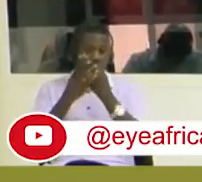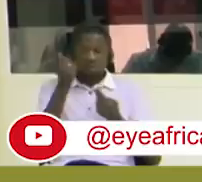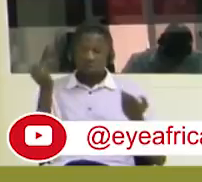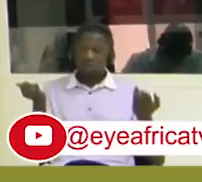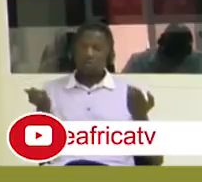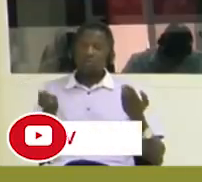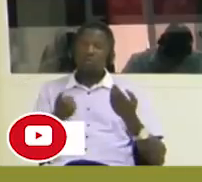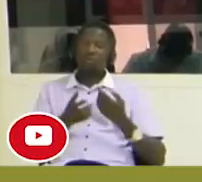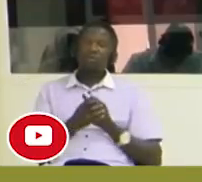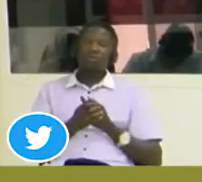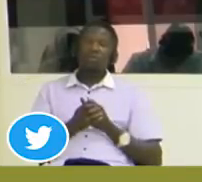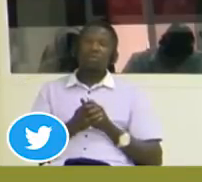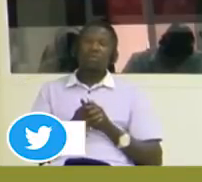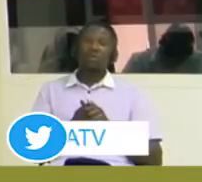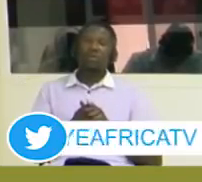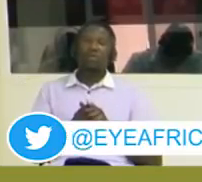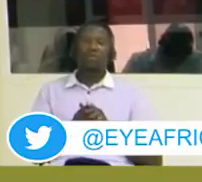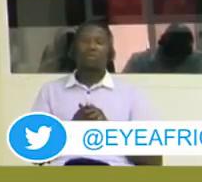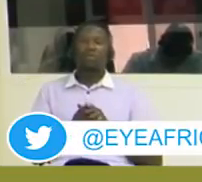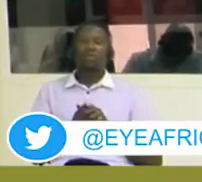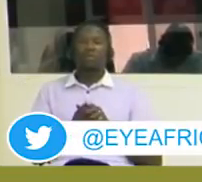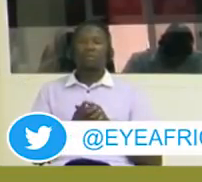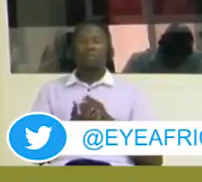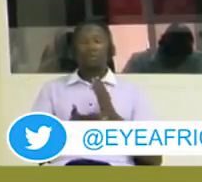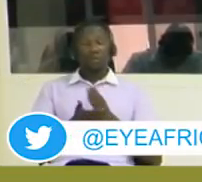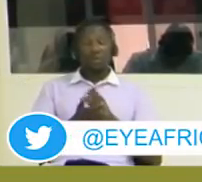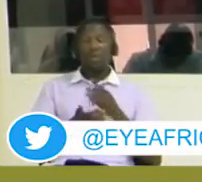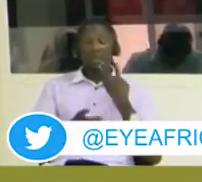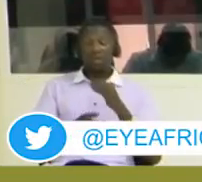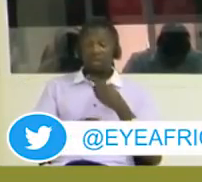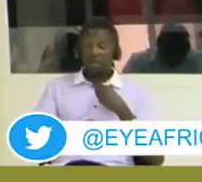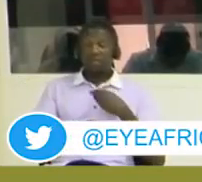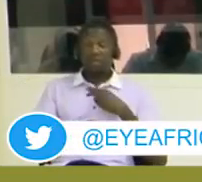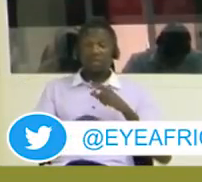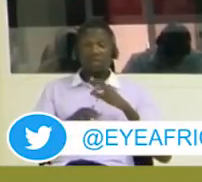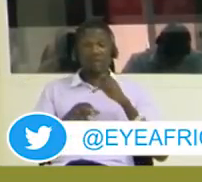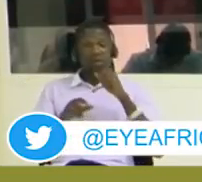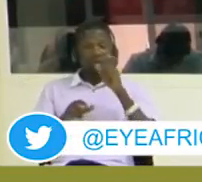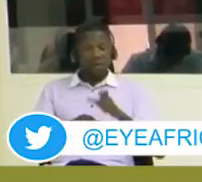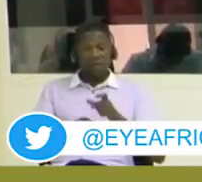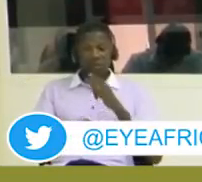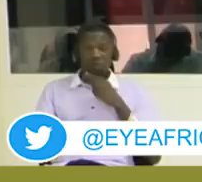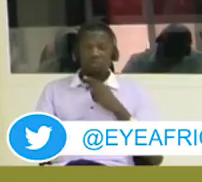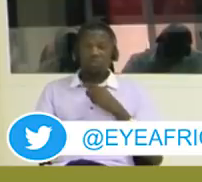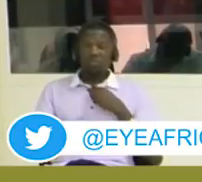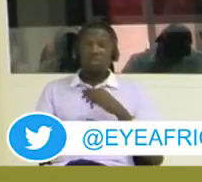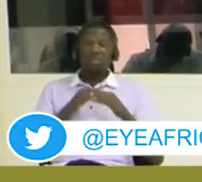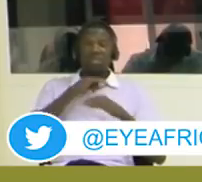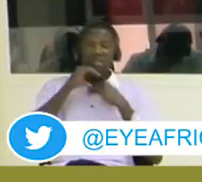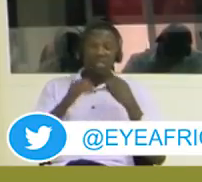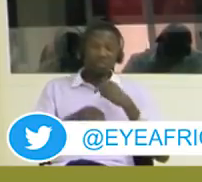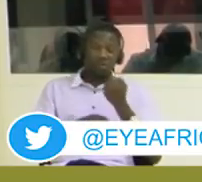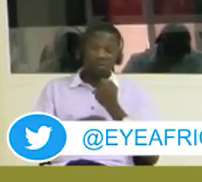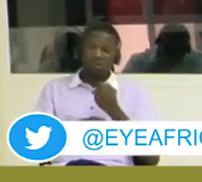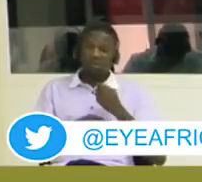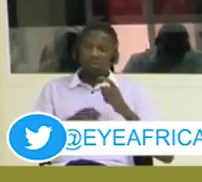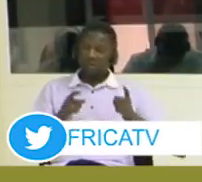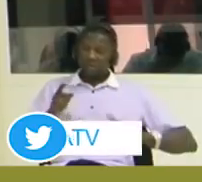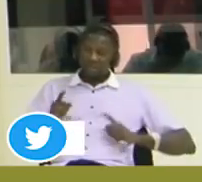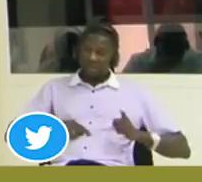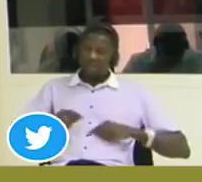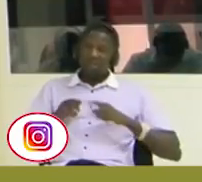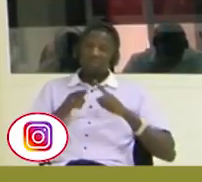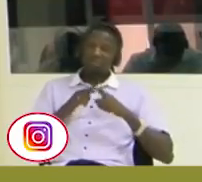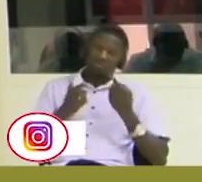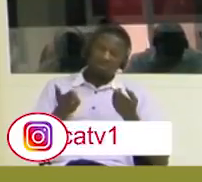if I am the type that will kill because of jealousy and envy, or because of a threat,